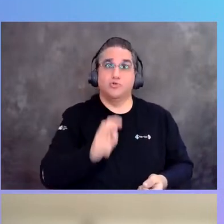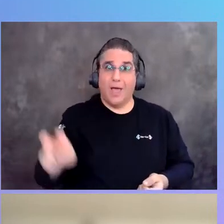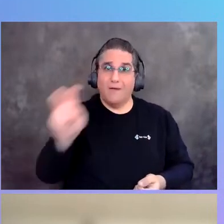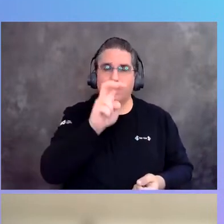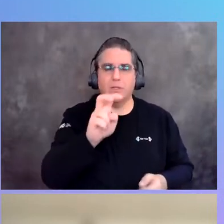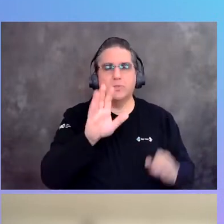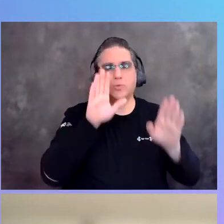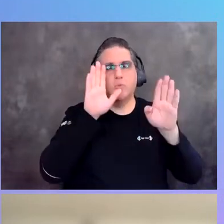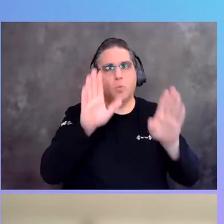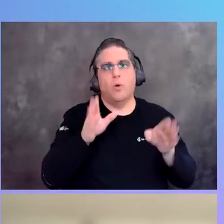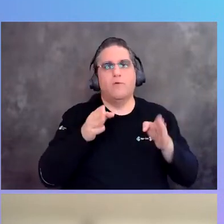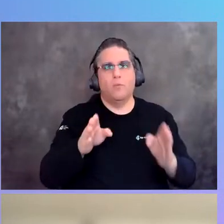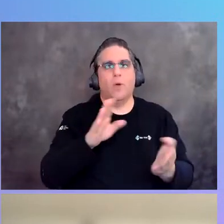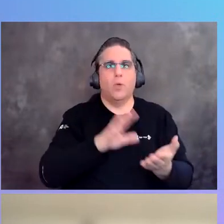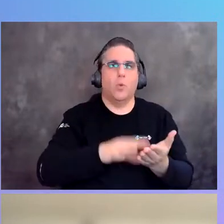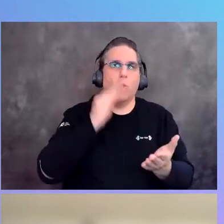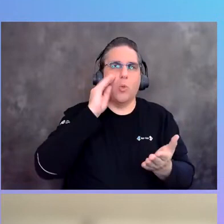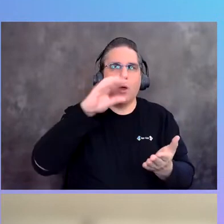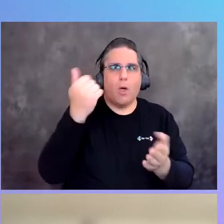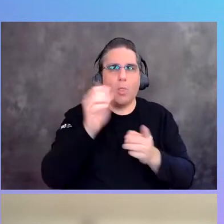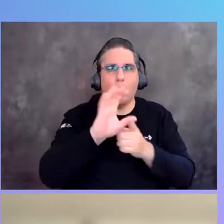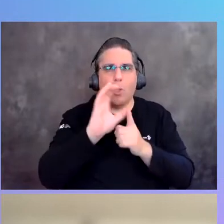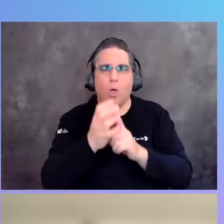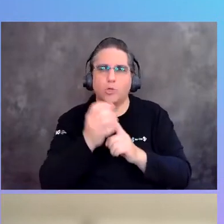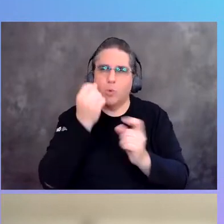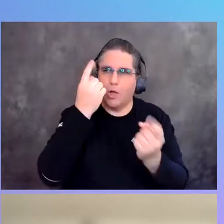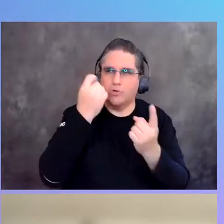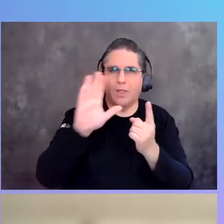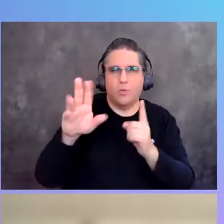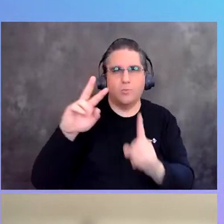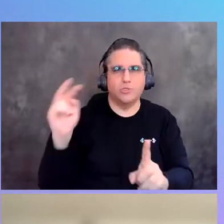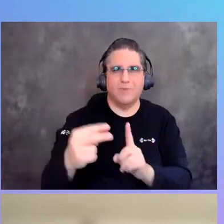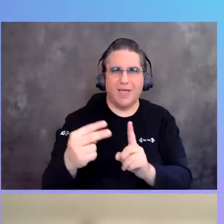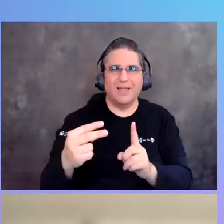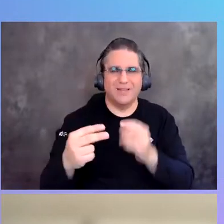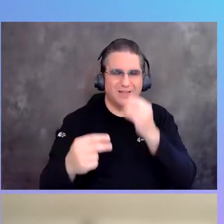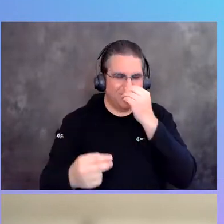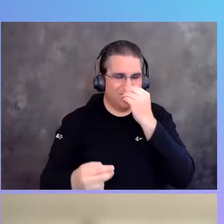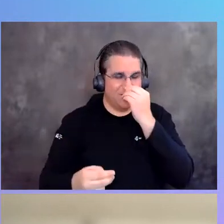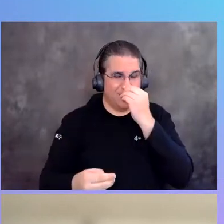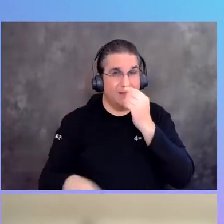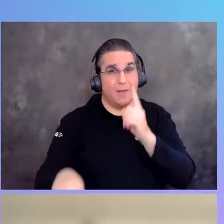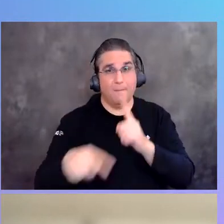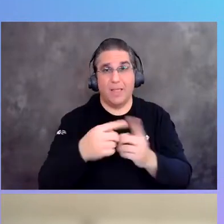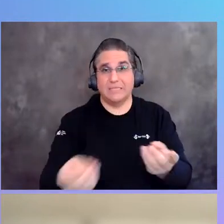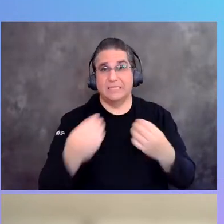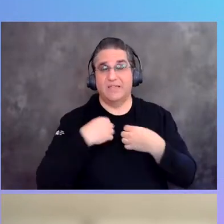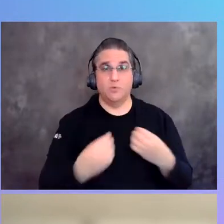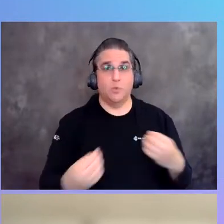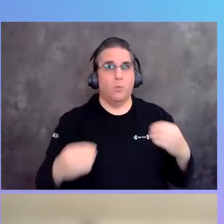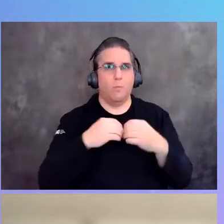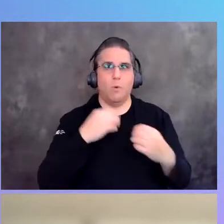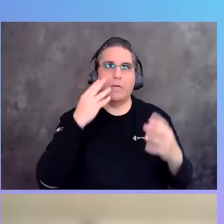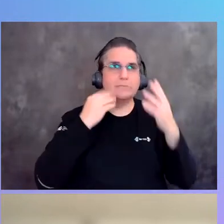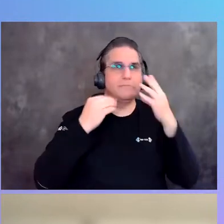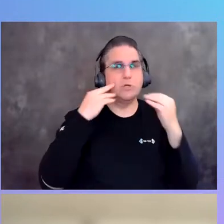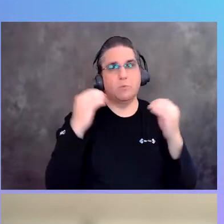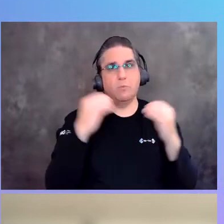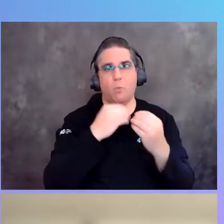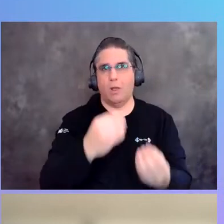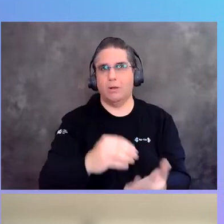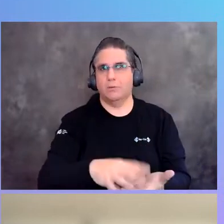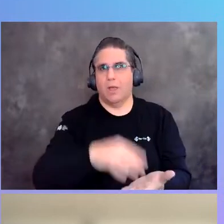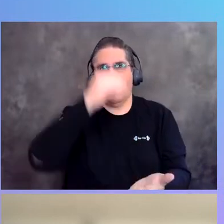understanding across the globe, and also expands your experience as well and your knowledge.